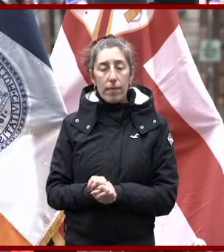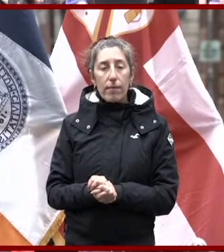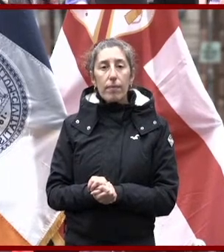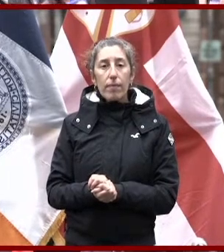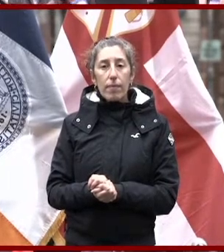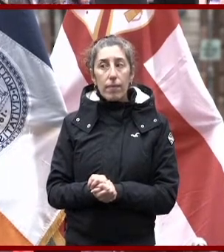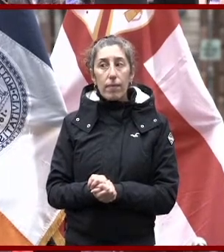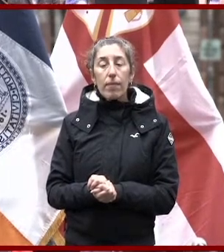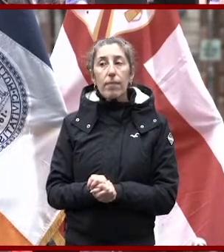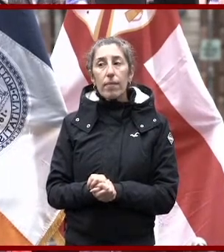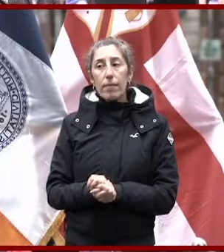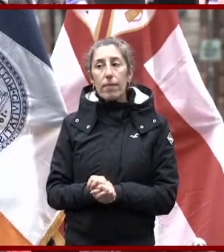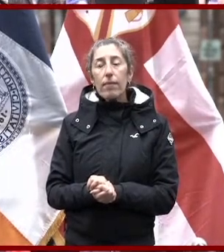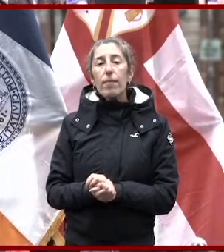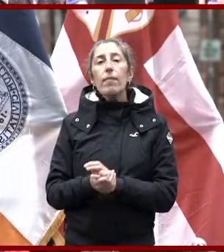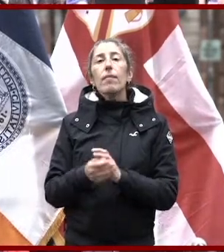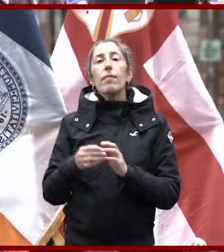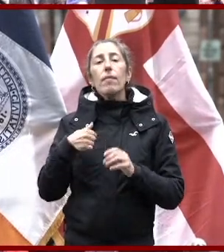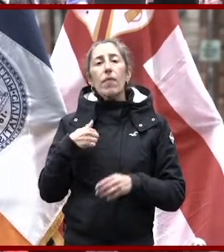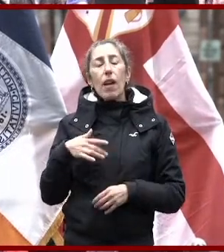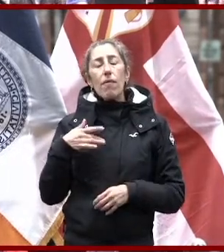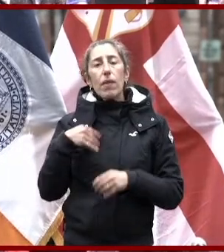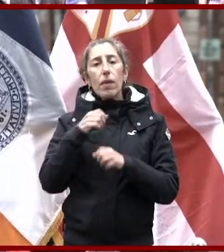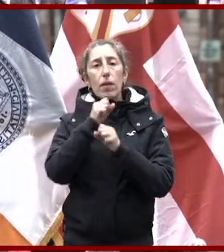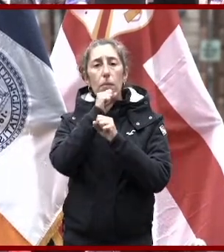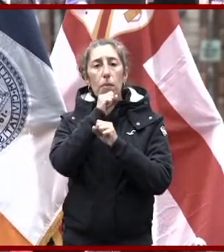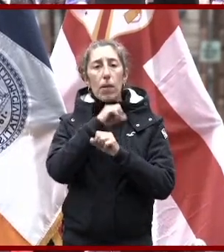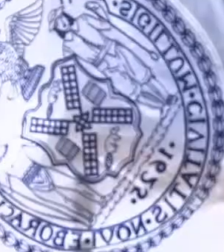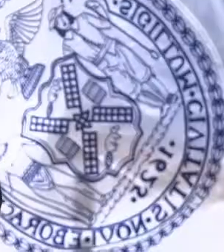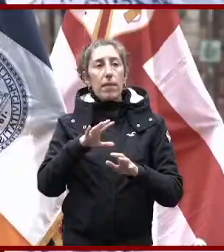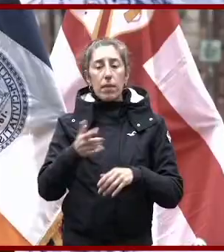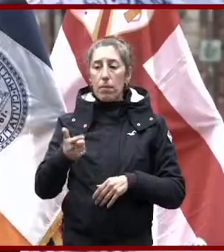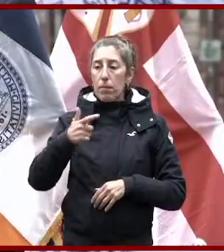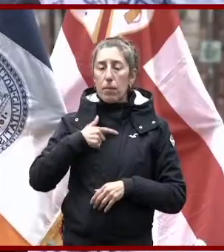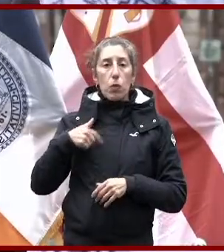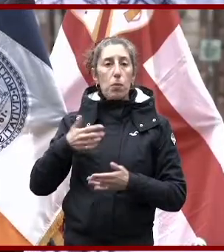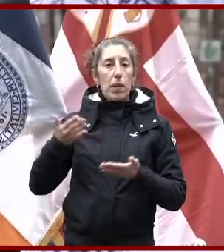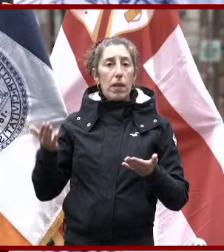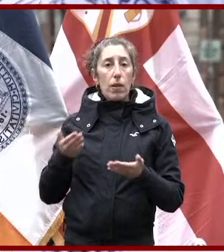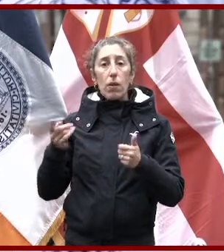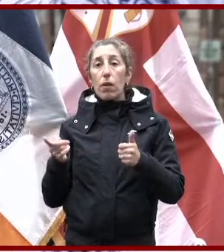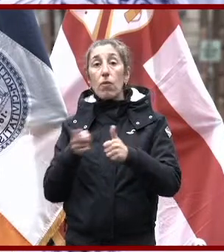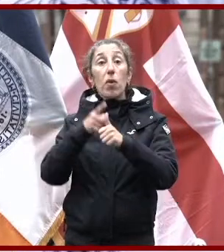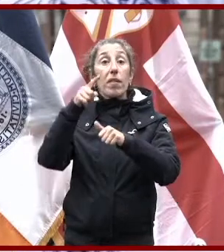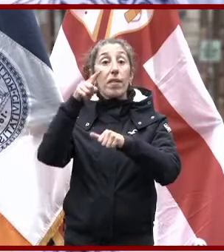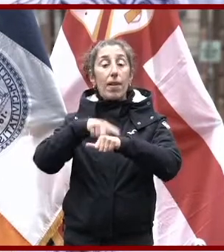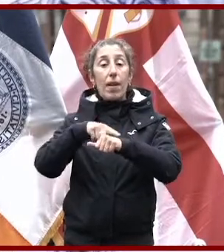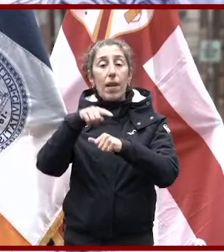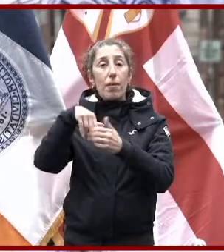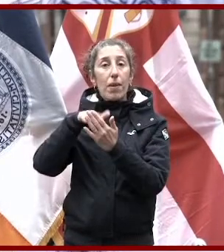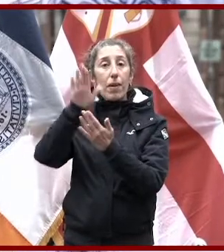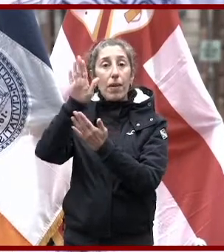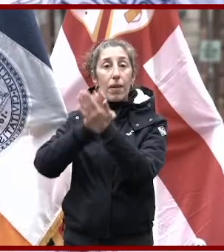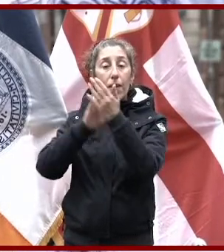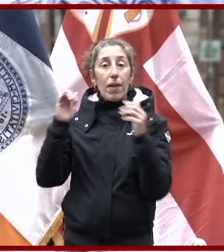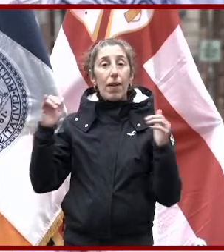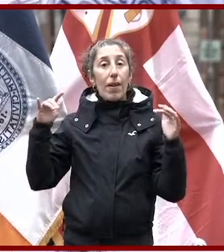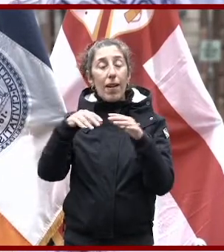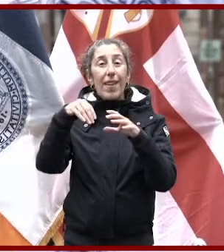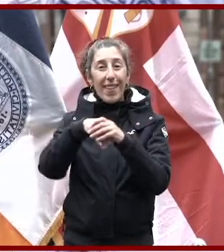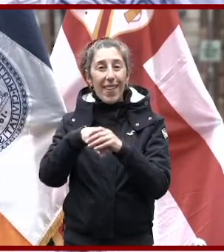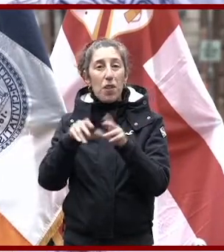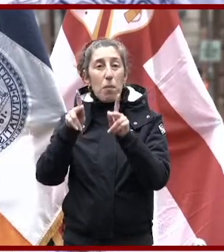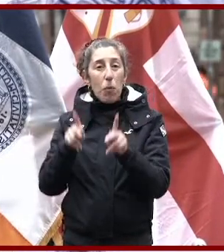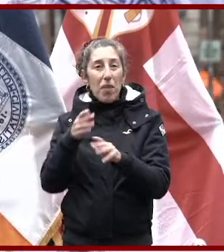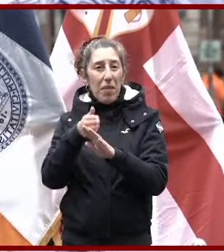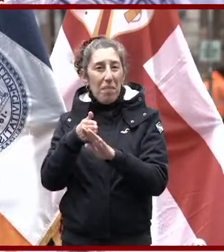I must say I'm extra blessed to be here in the first time that you've had this in person. extra special to be here right now with